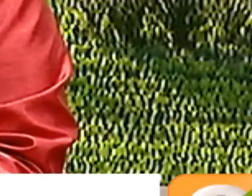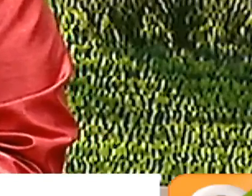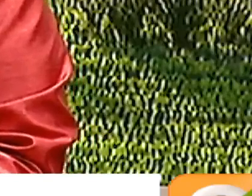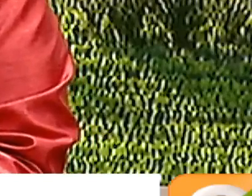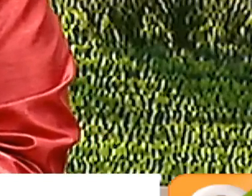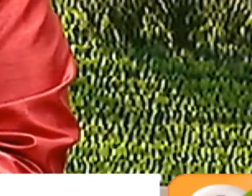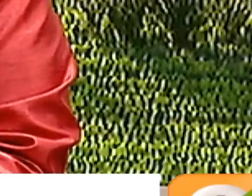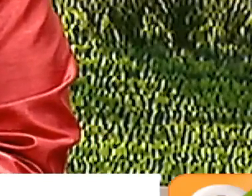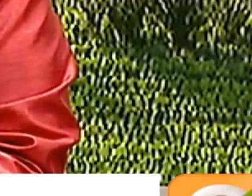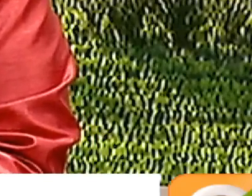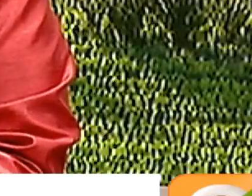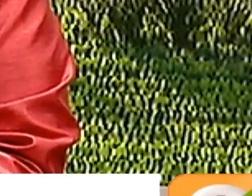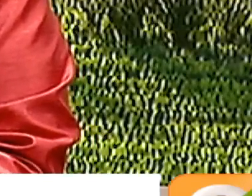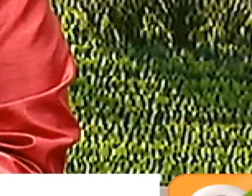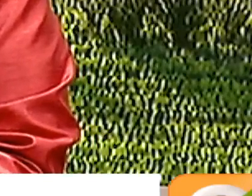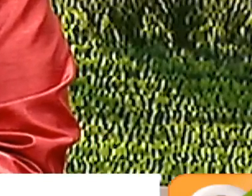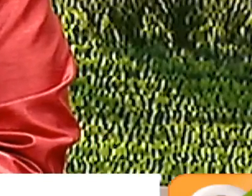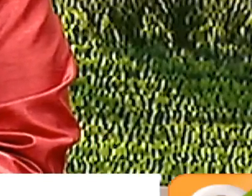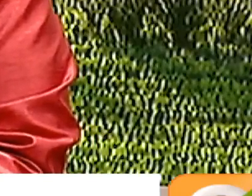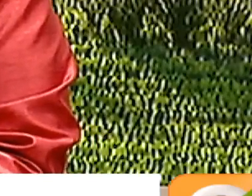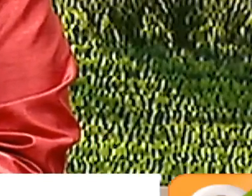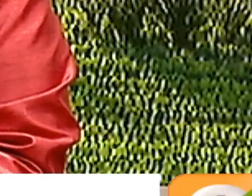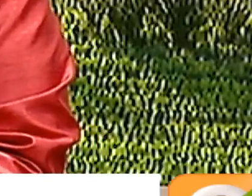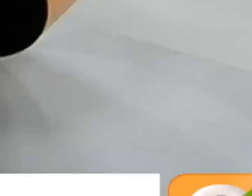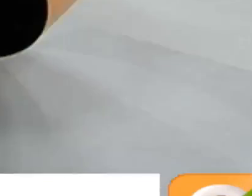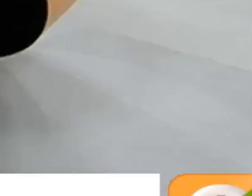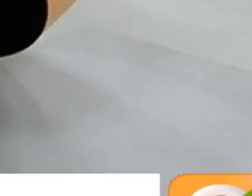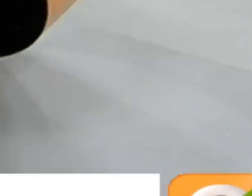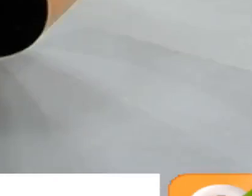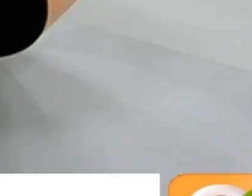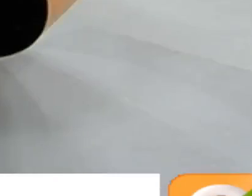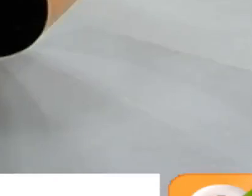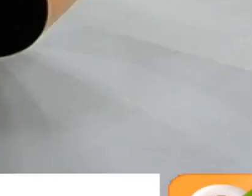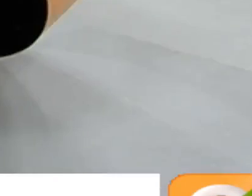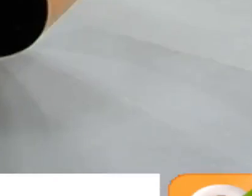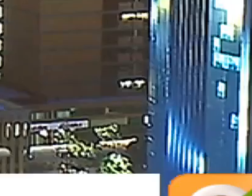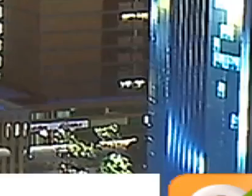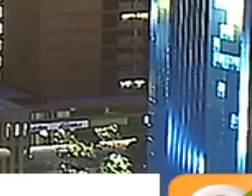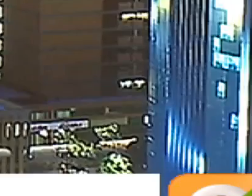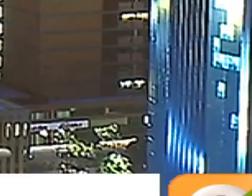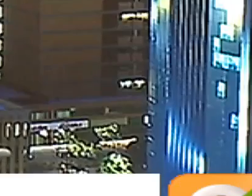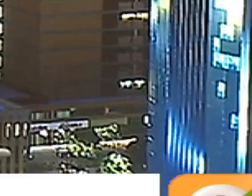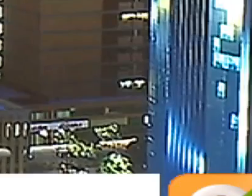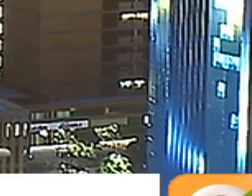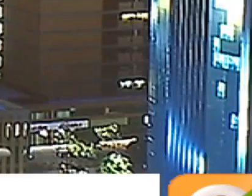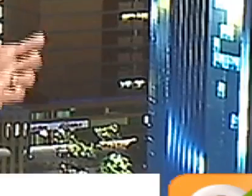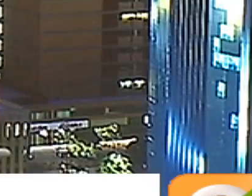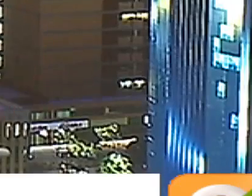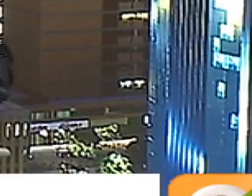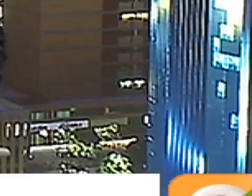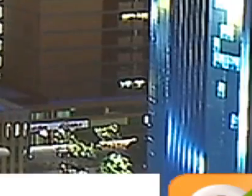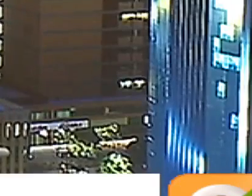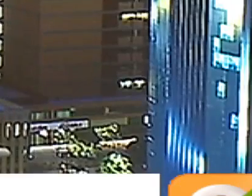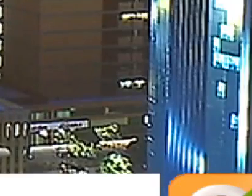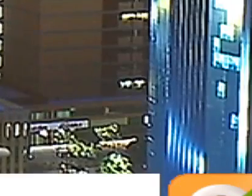to the manual system. If other land registries in other jurisdictions in the United Kingdom actually migrated with that